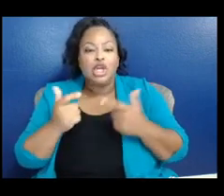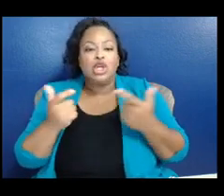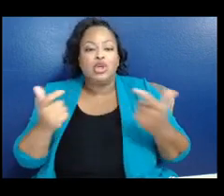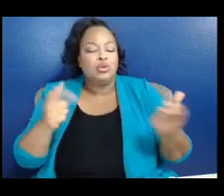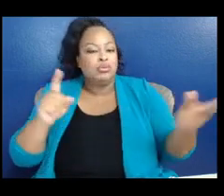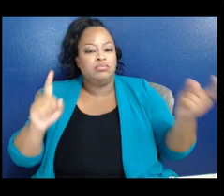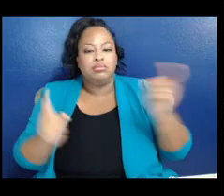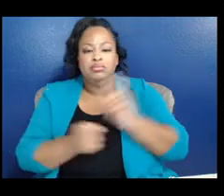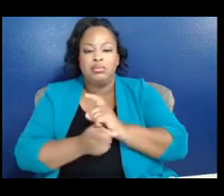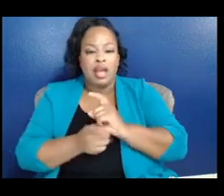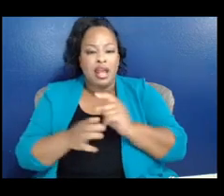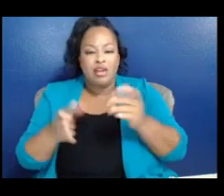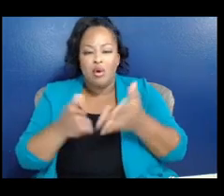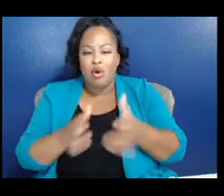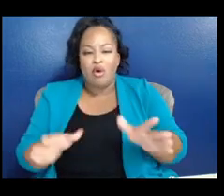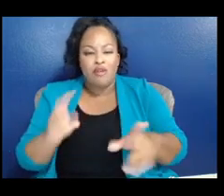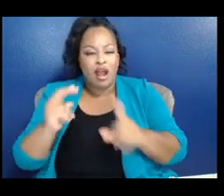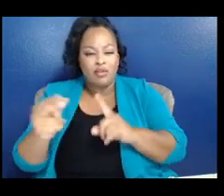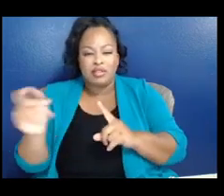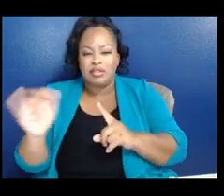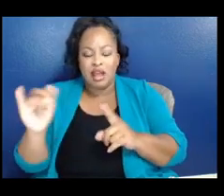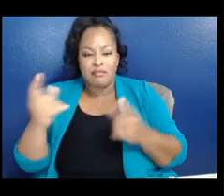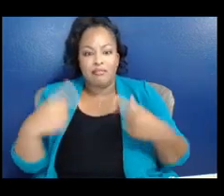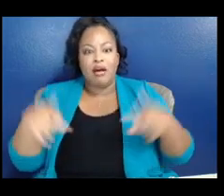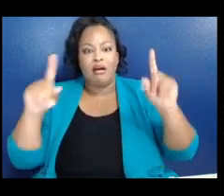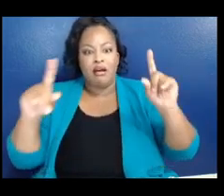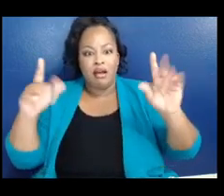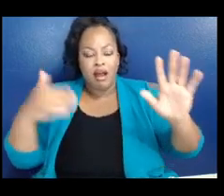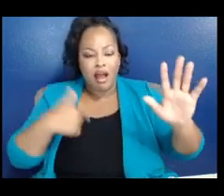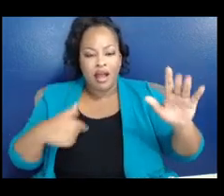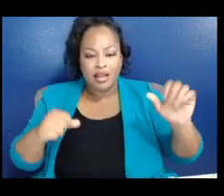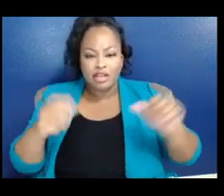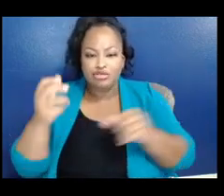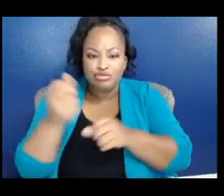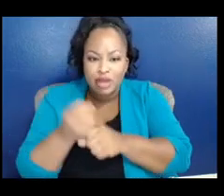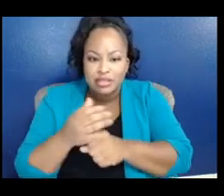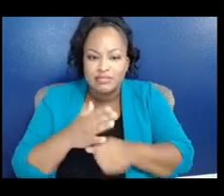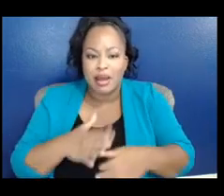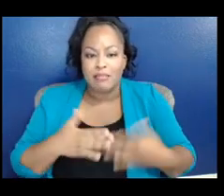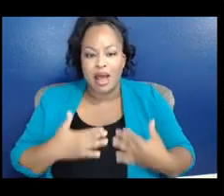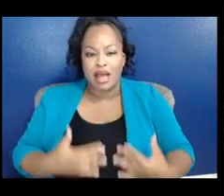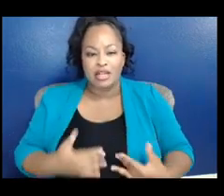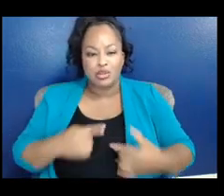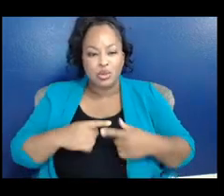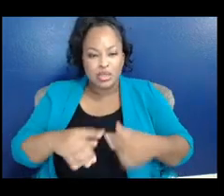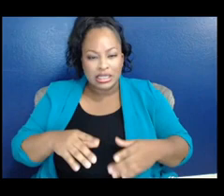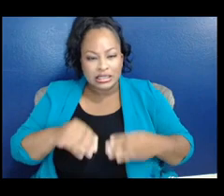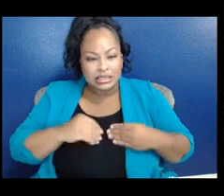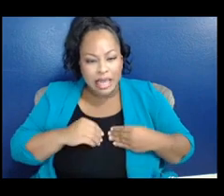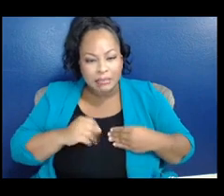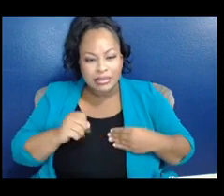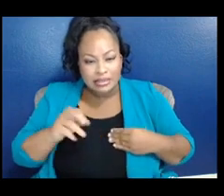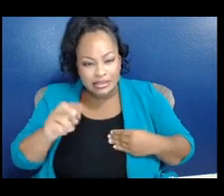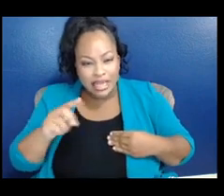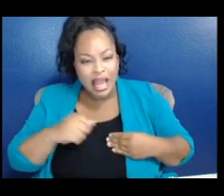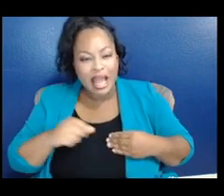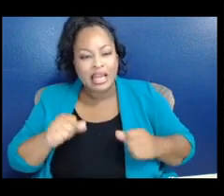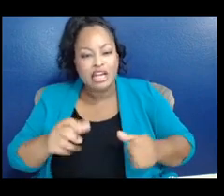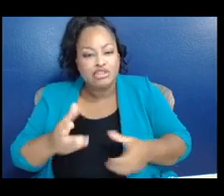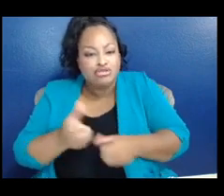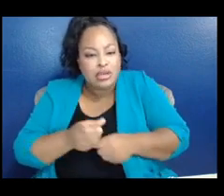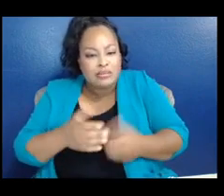turnaround in their overall outlook. It's like, finally, I can trust my body to accept a seed. I can trust my body to